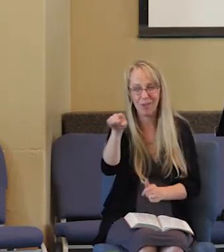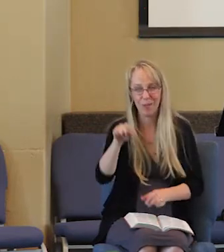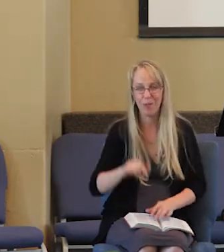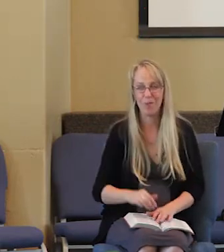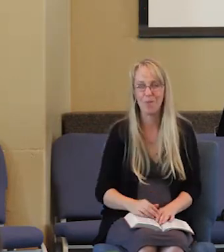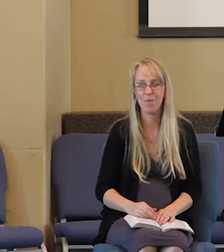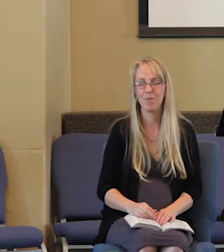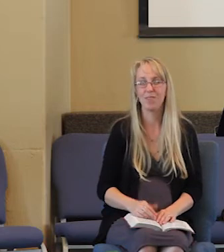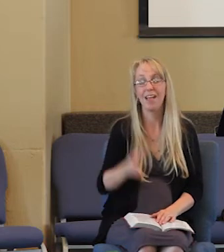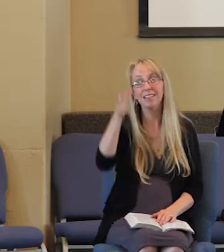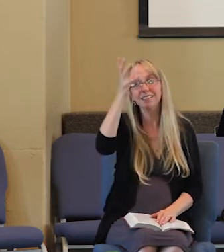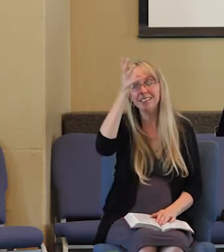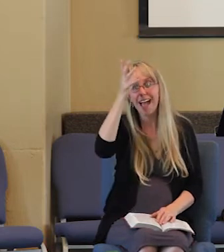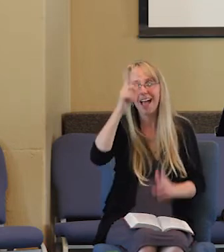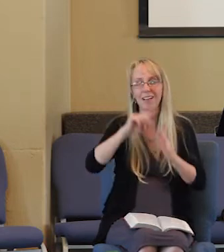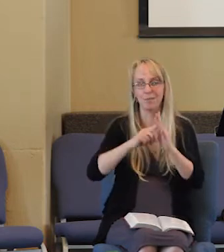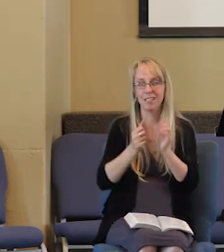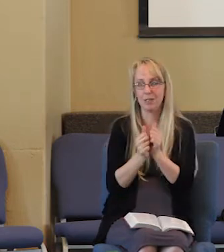Dad, it begins with you.